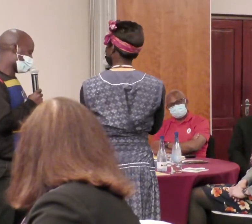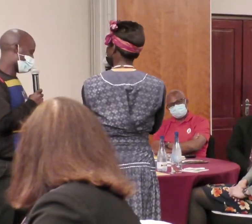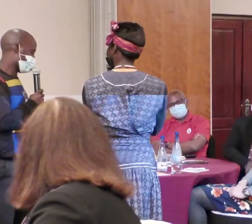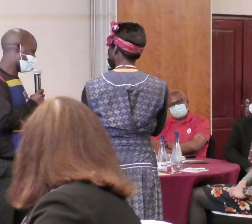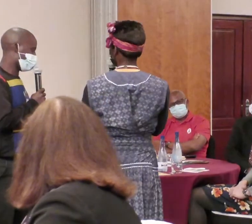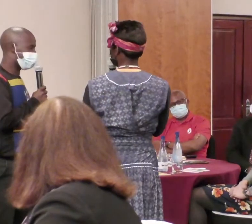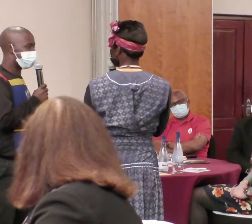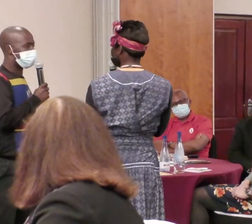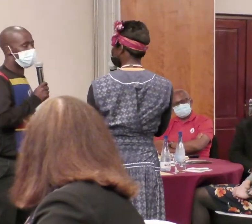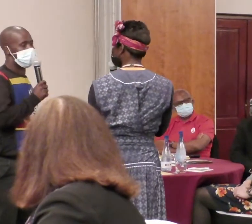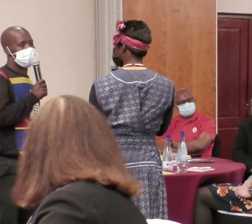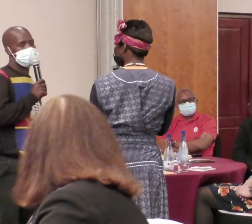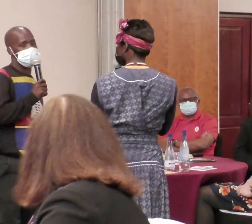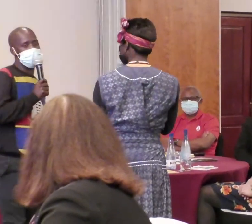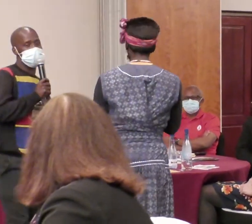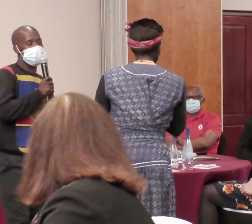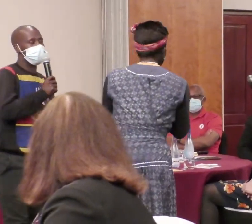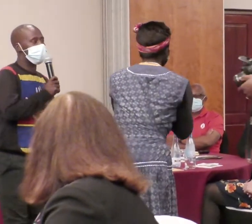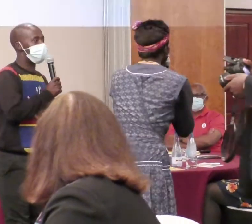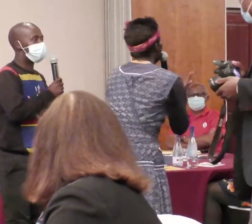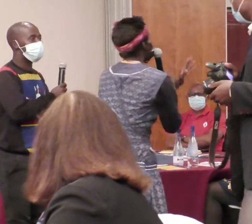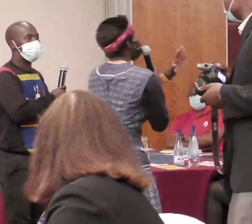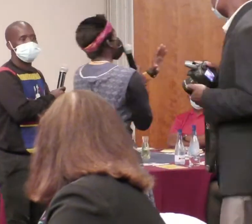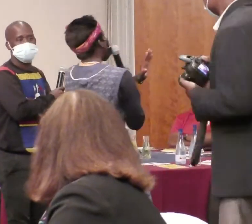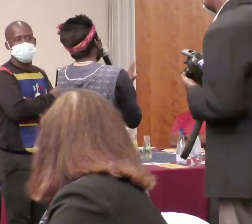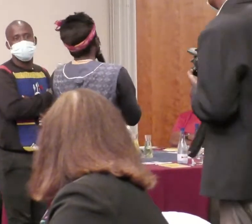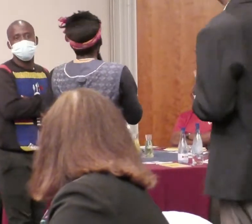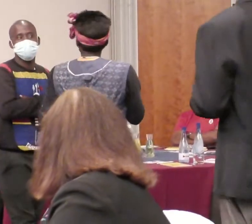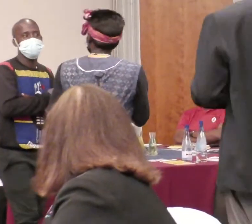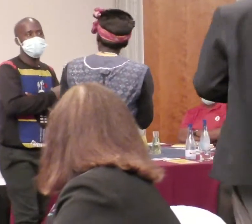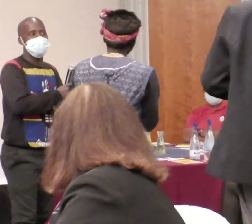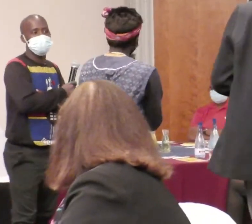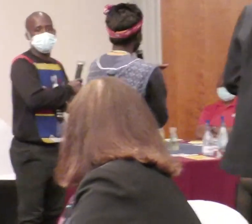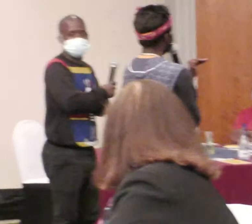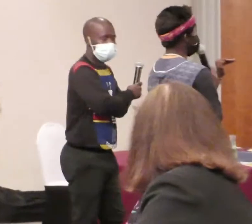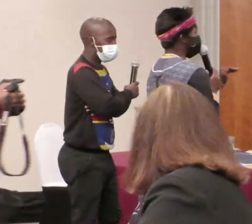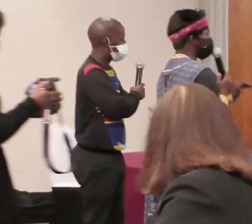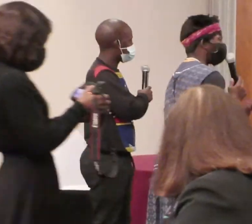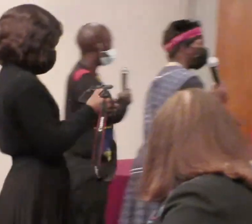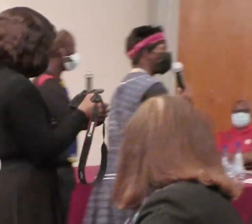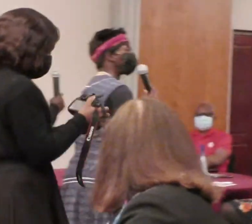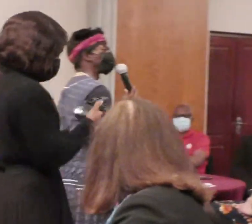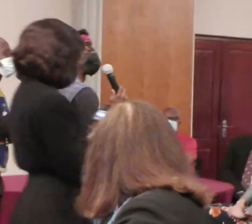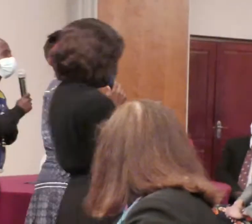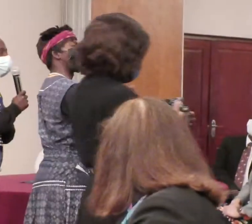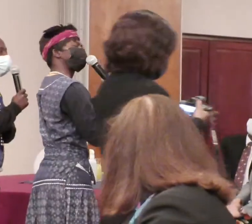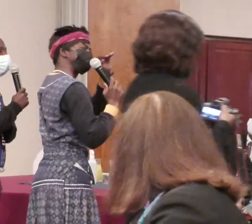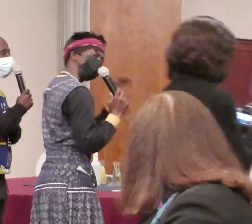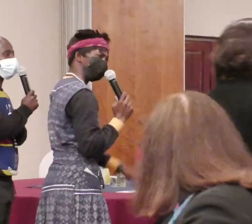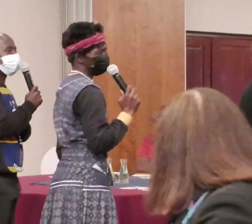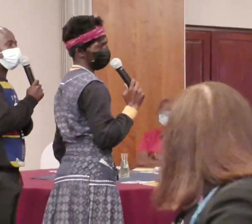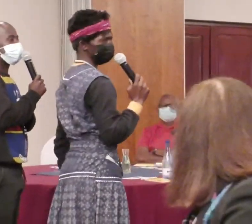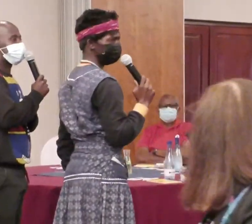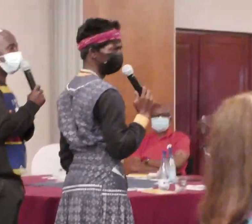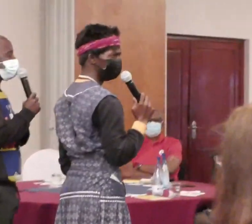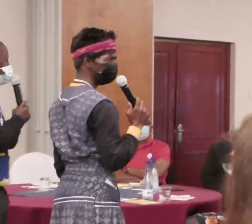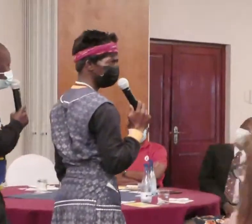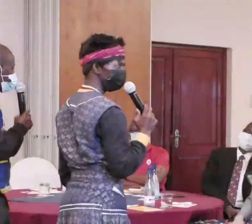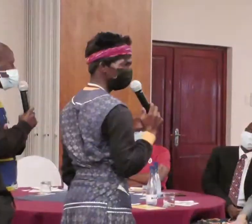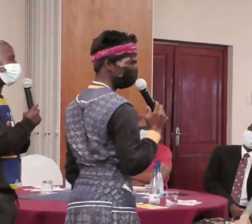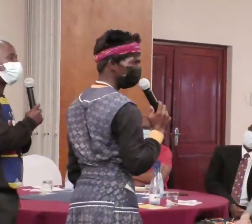silwane uthanza nasifonyo. Ngiyambona gogo. Ngiyathuka konke silwane lo mntwana lo ngidokotela.